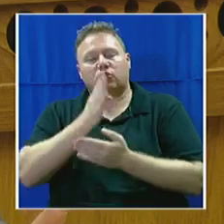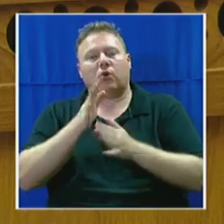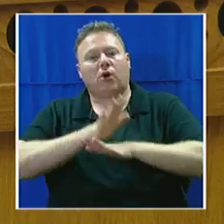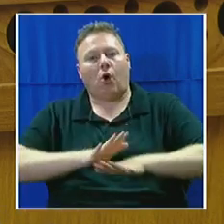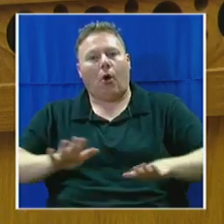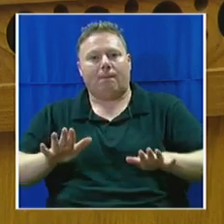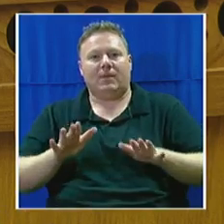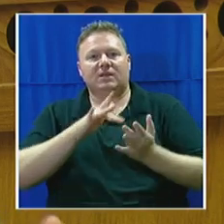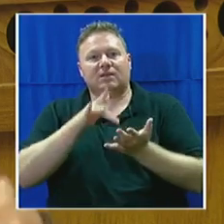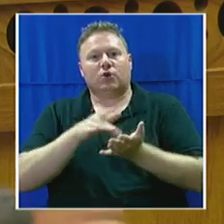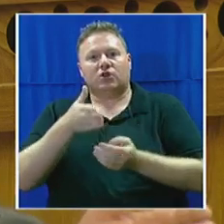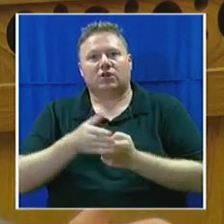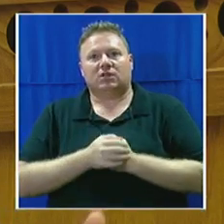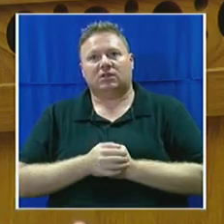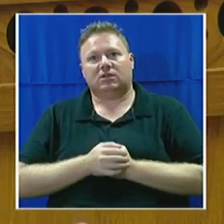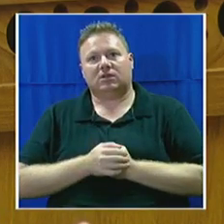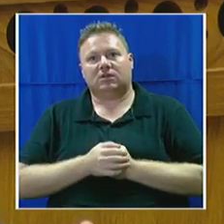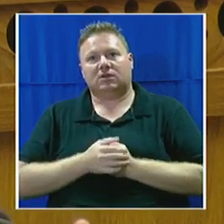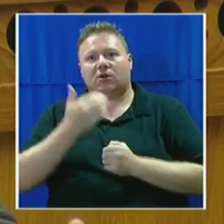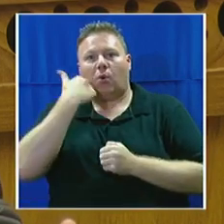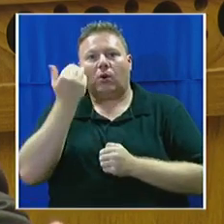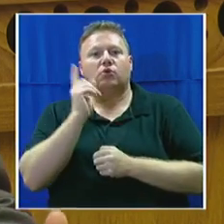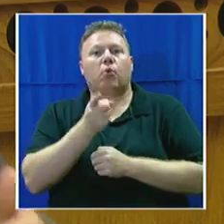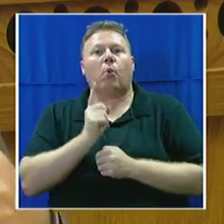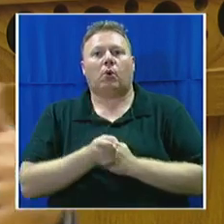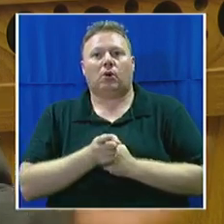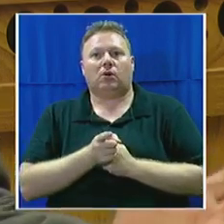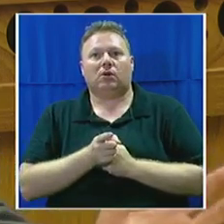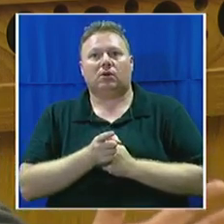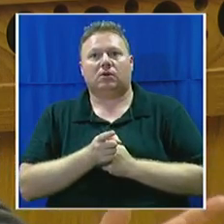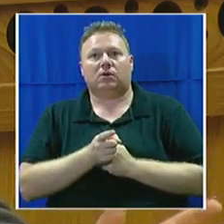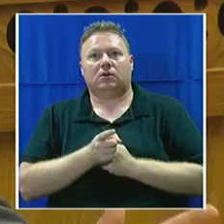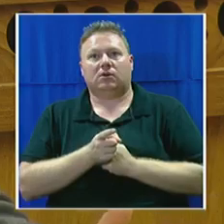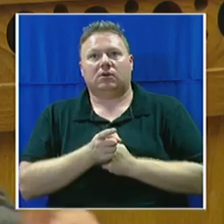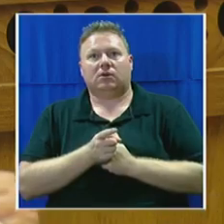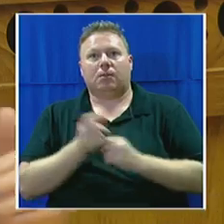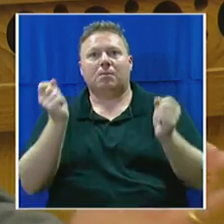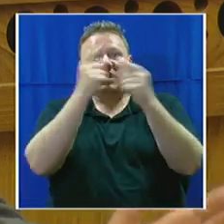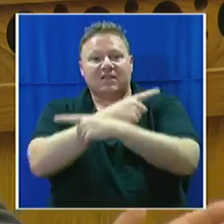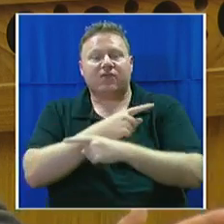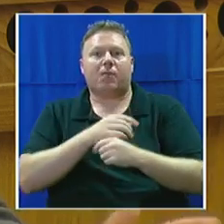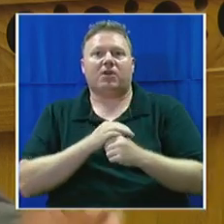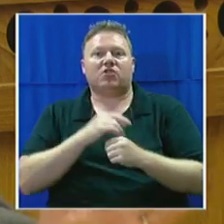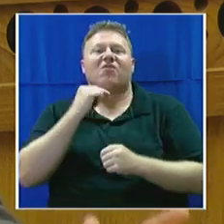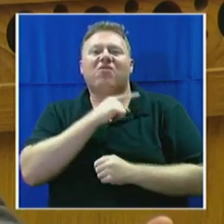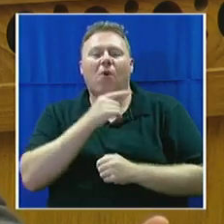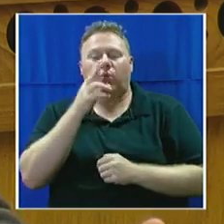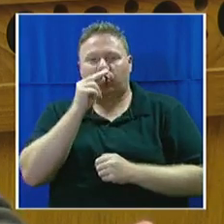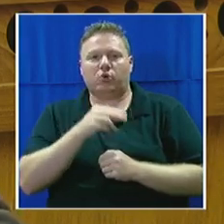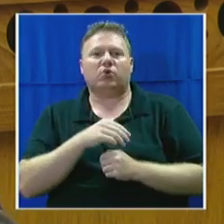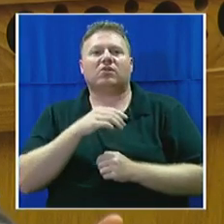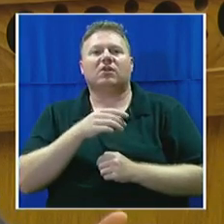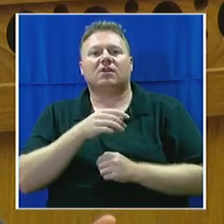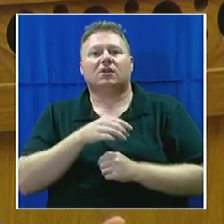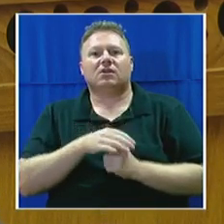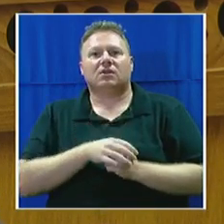this situation. We would also want to warn against any misinformation, false news, fake news that has been